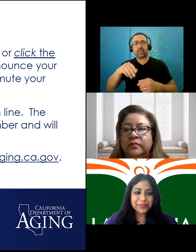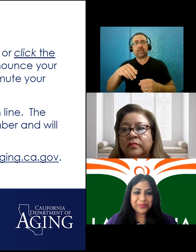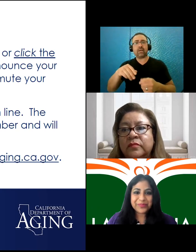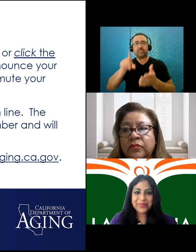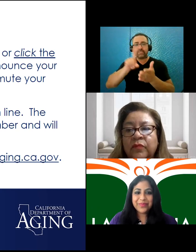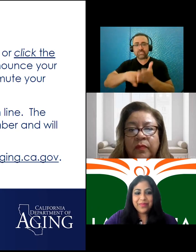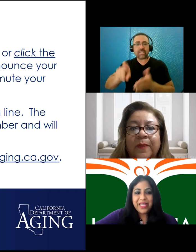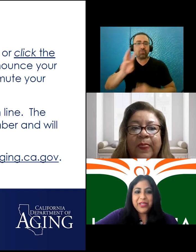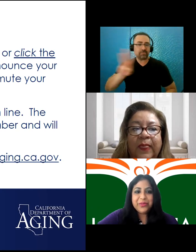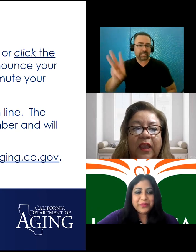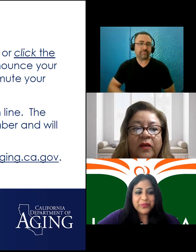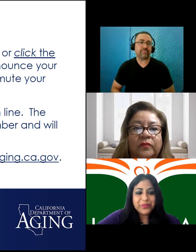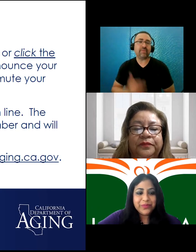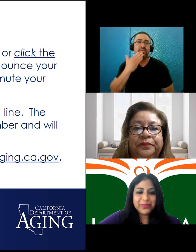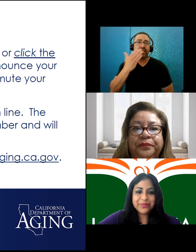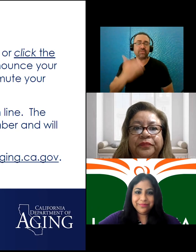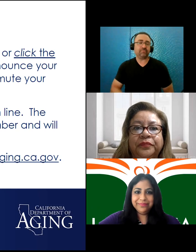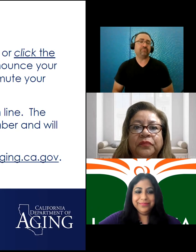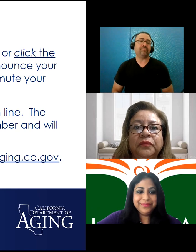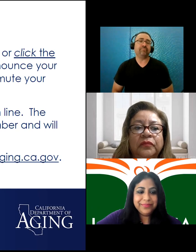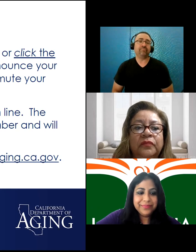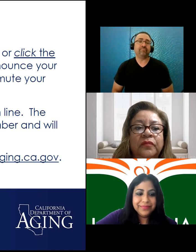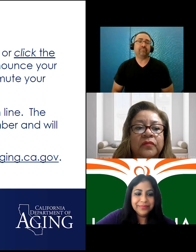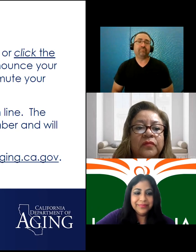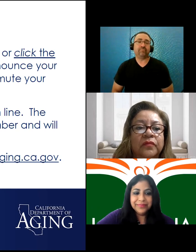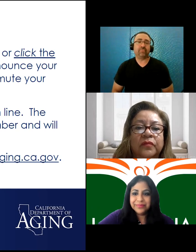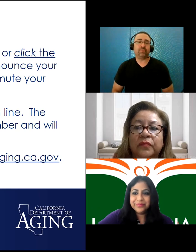that. Thank you.